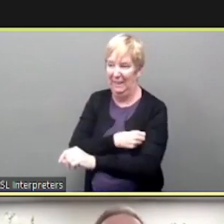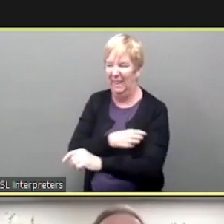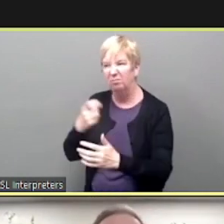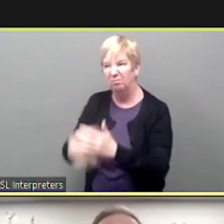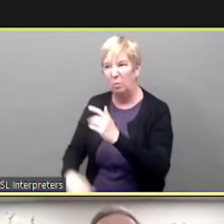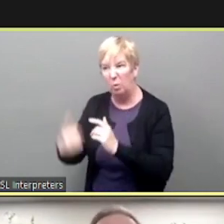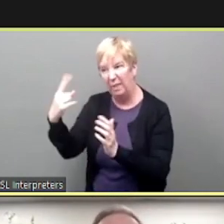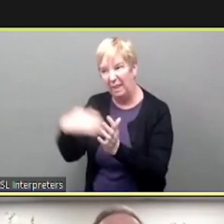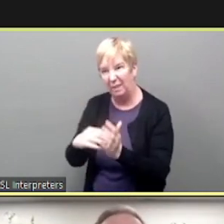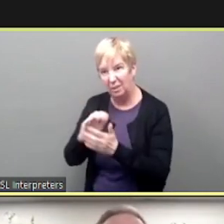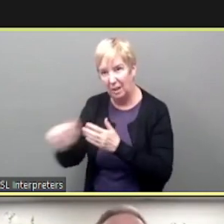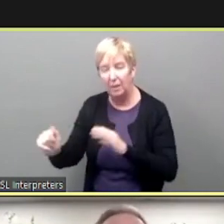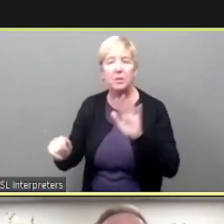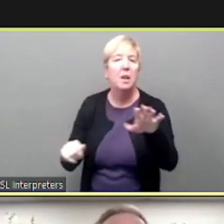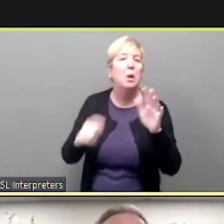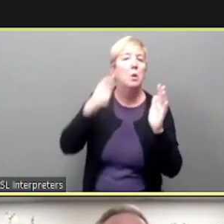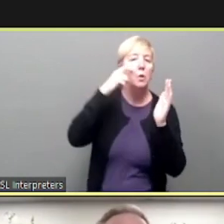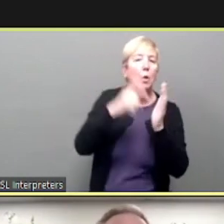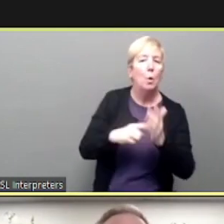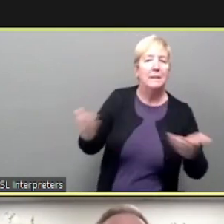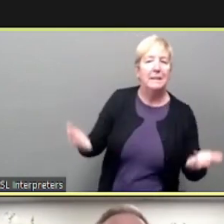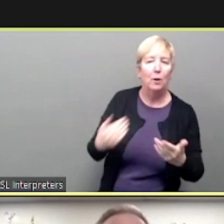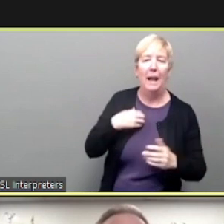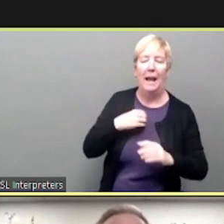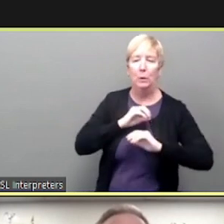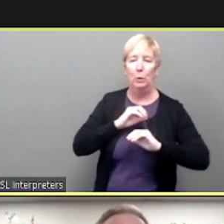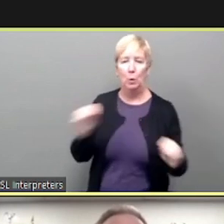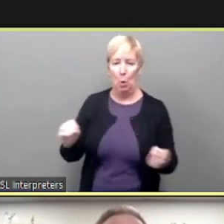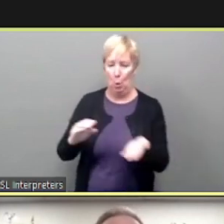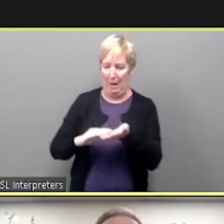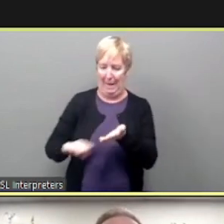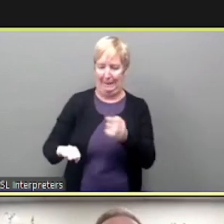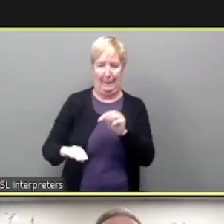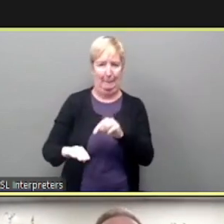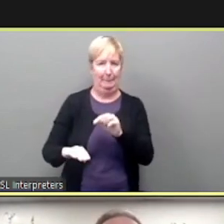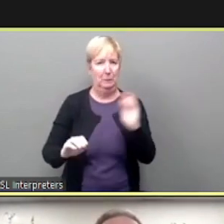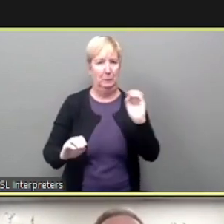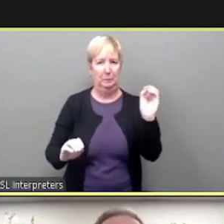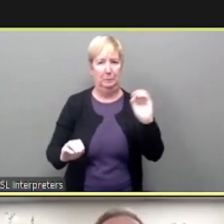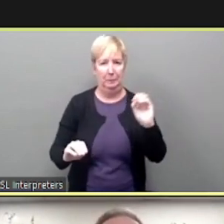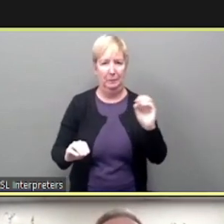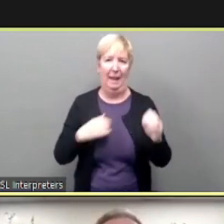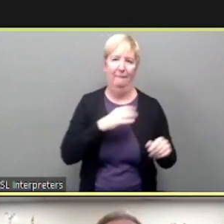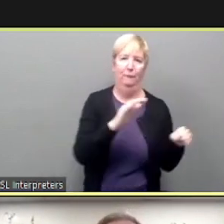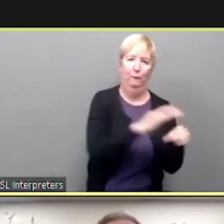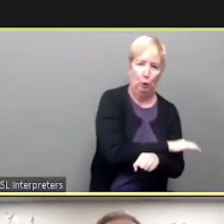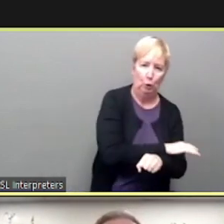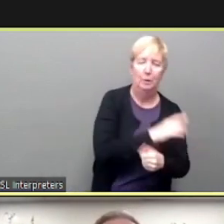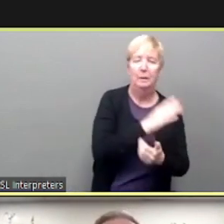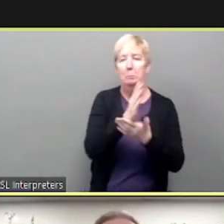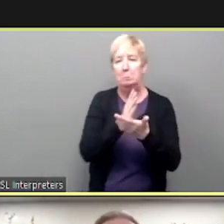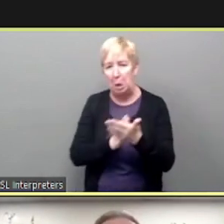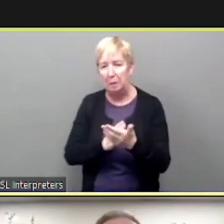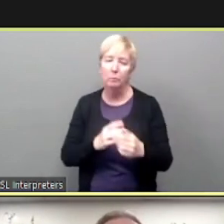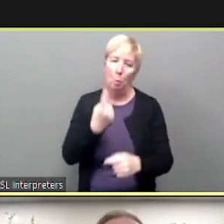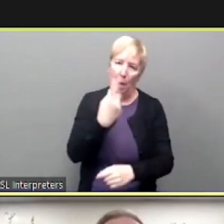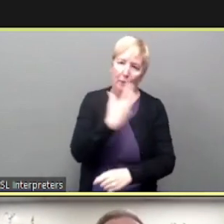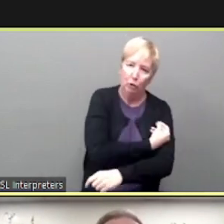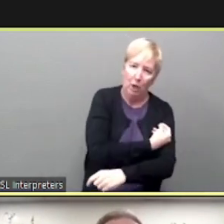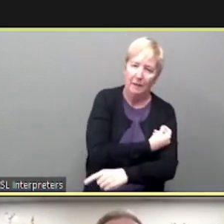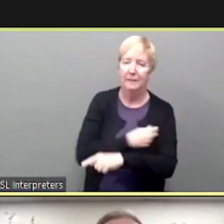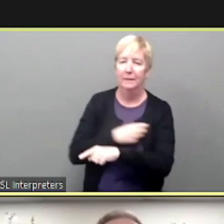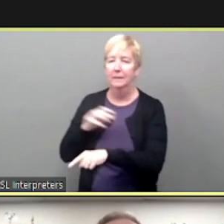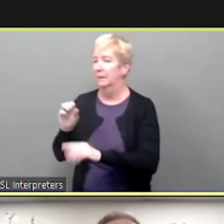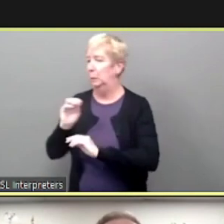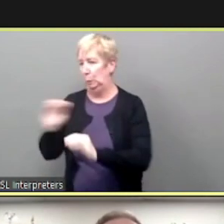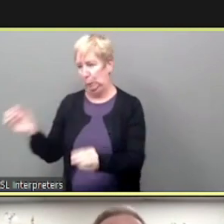percent diagrams. So sometimes the percents can actually get larger when less facilities report, but doing fairly